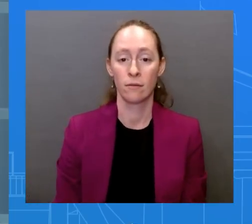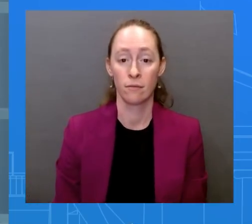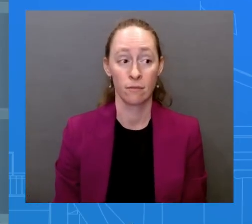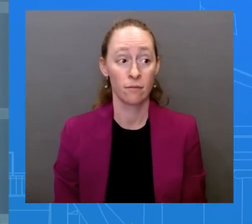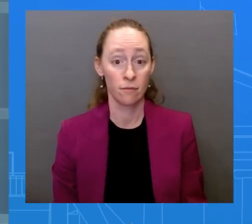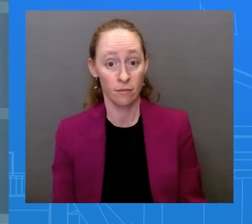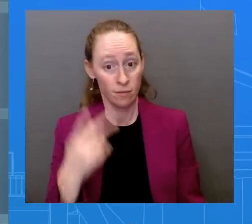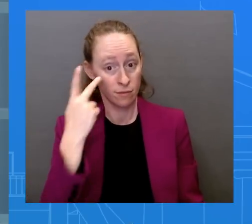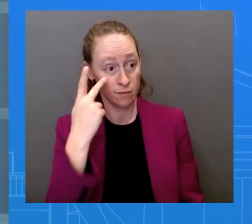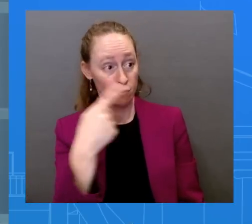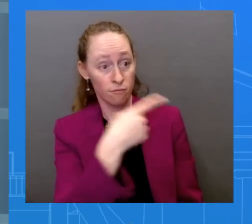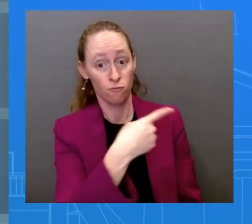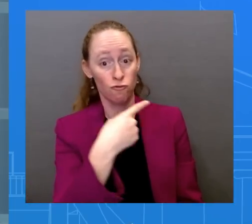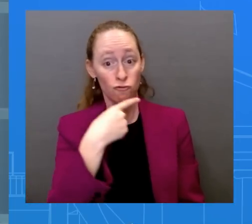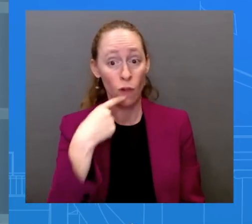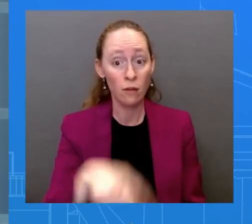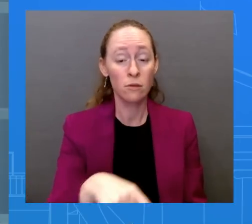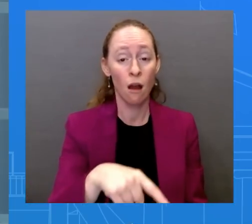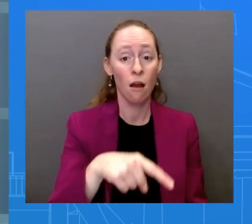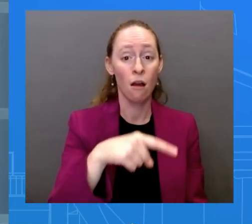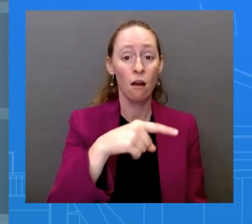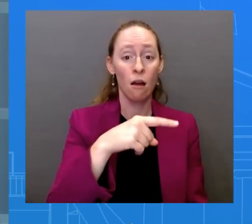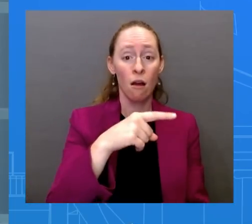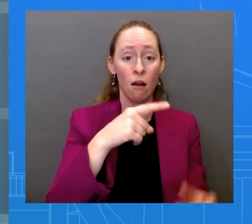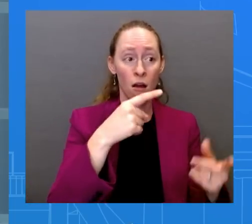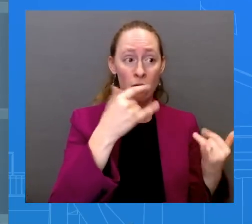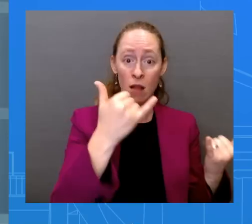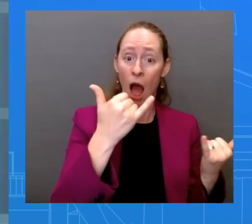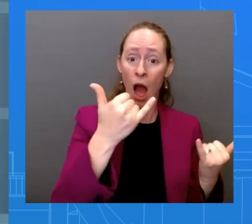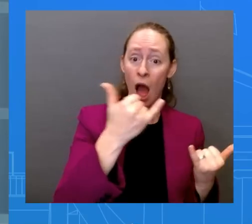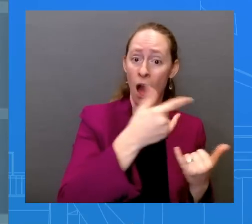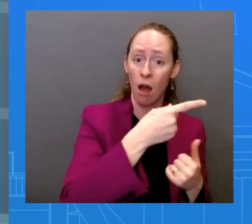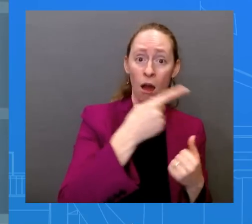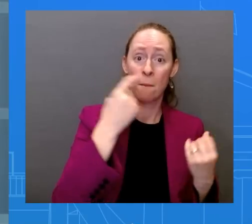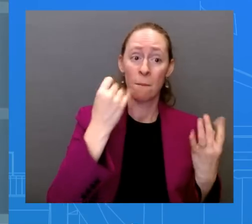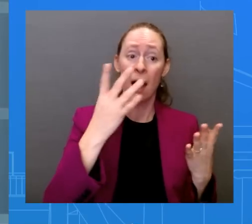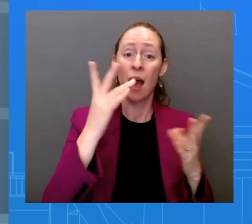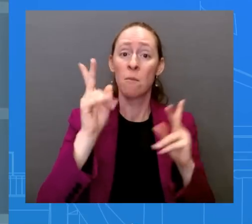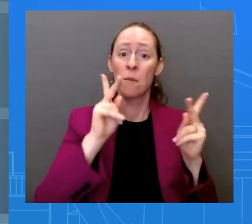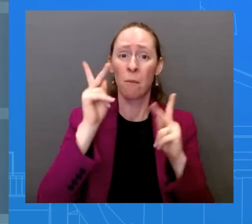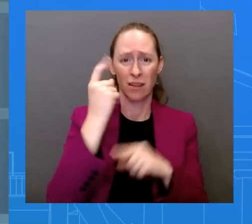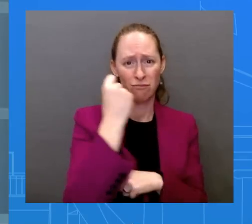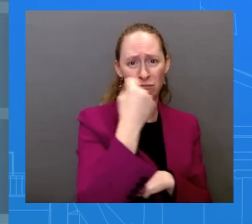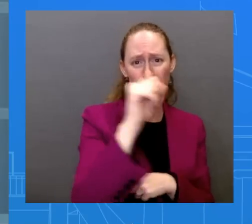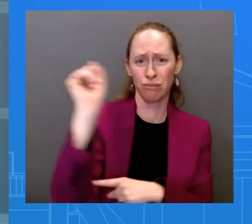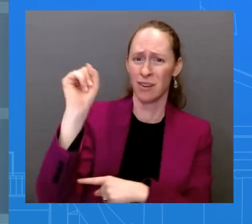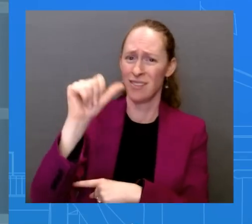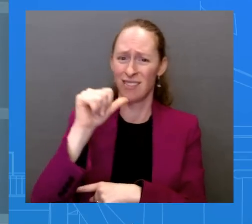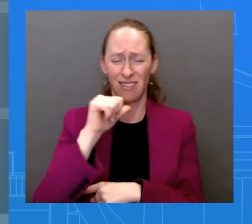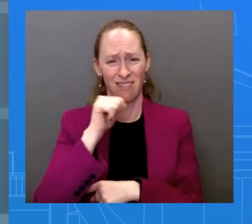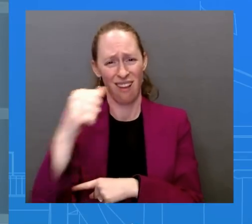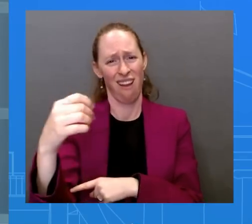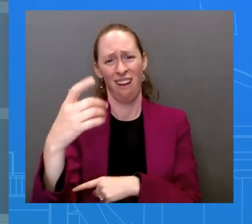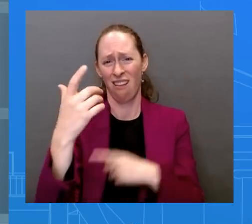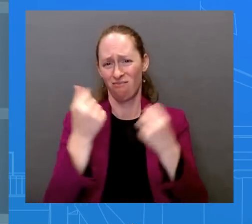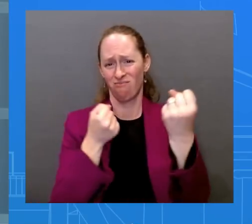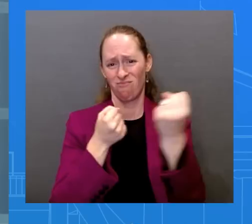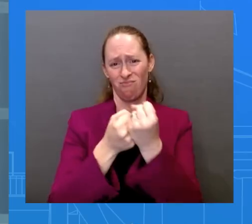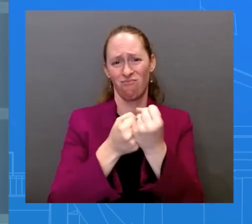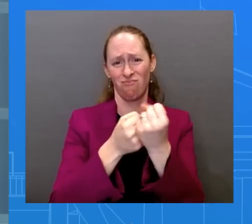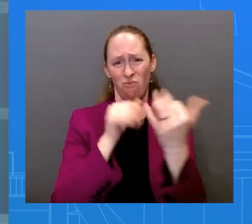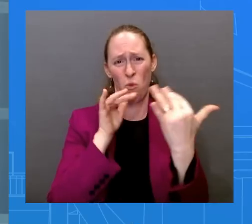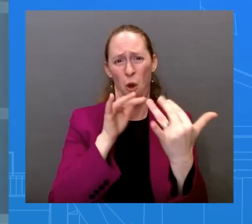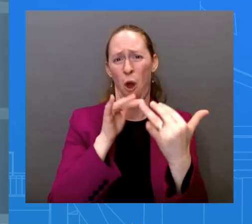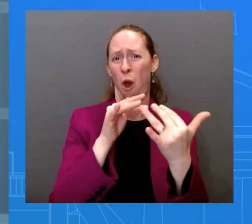people. Many of whom have spoken out against this unjust war. We see that just in the last couple days as we see the protests